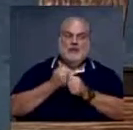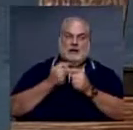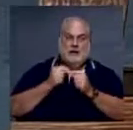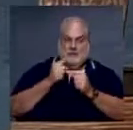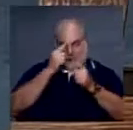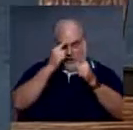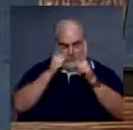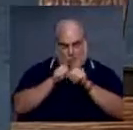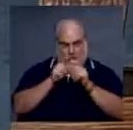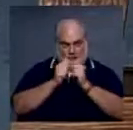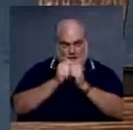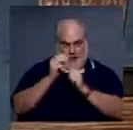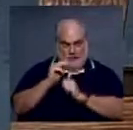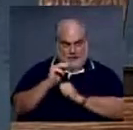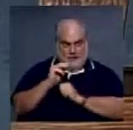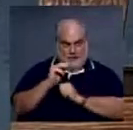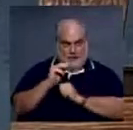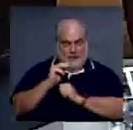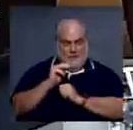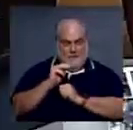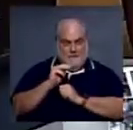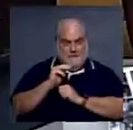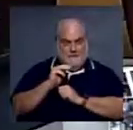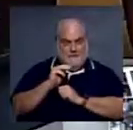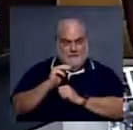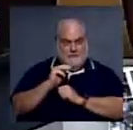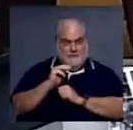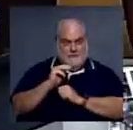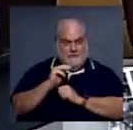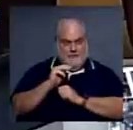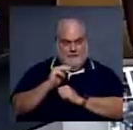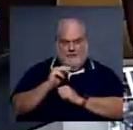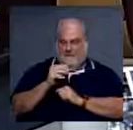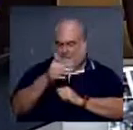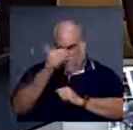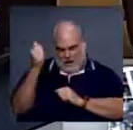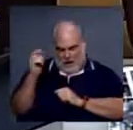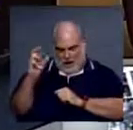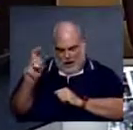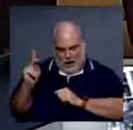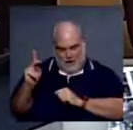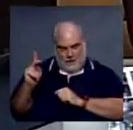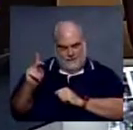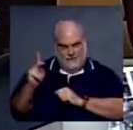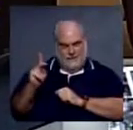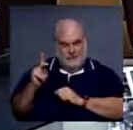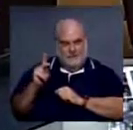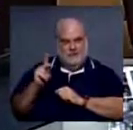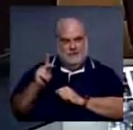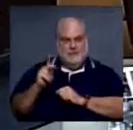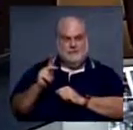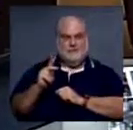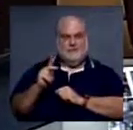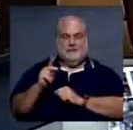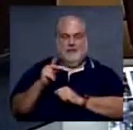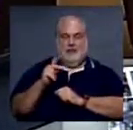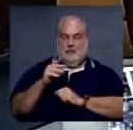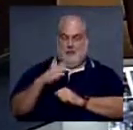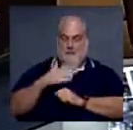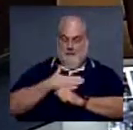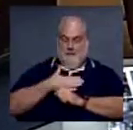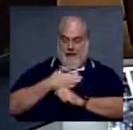Mr. Clark. I haven't. No, I'm asking. Not- Okay. Forget Mr. Clark. Okay. Say you putting this in my